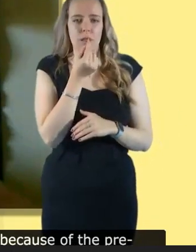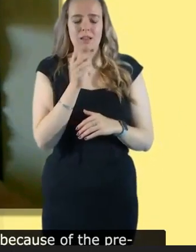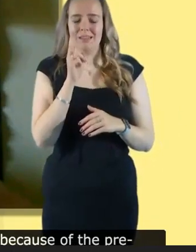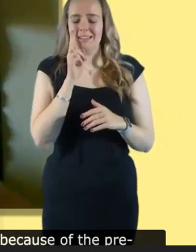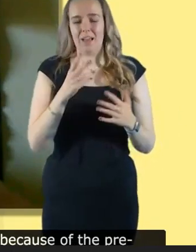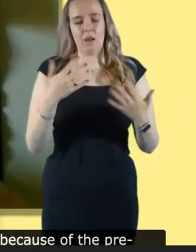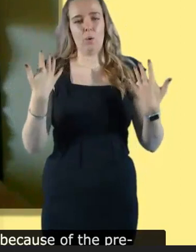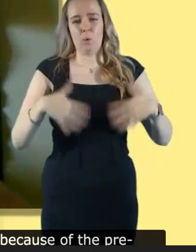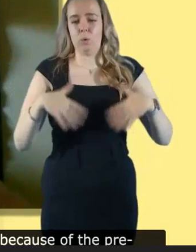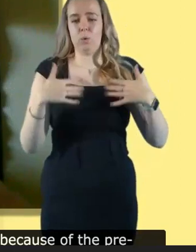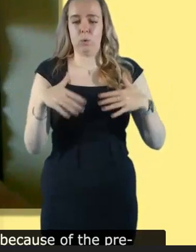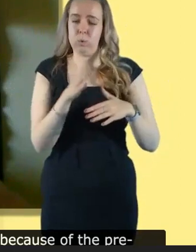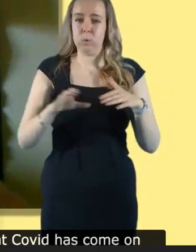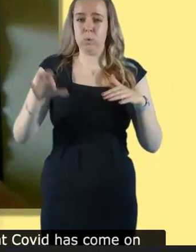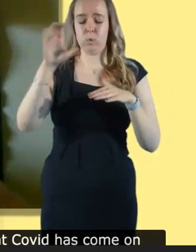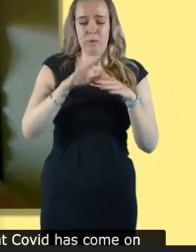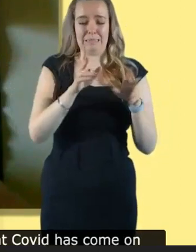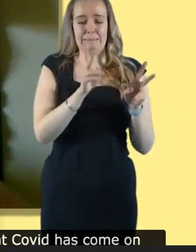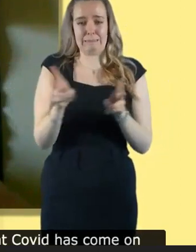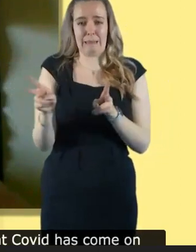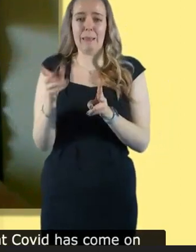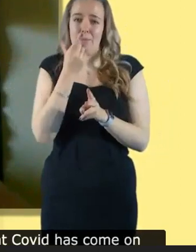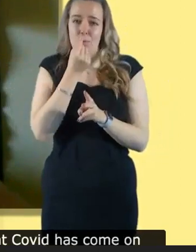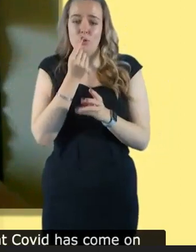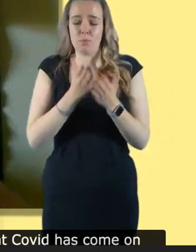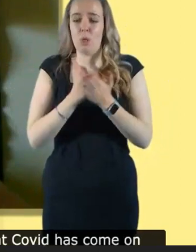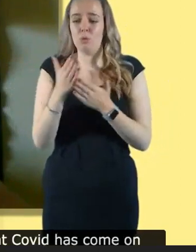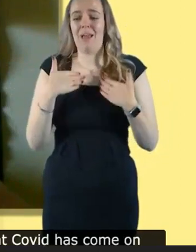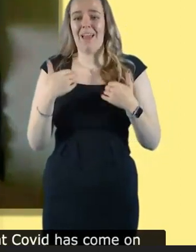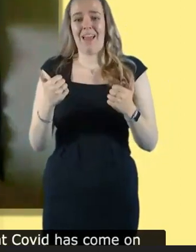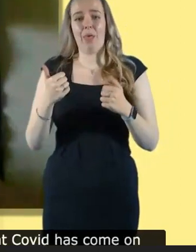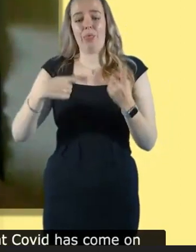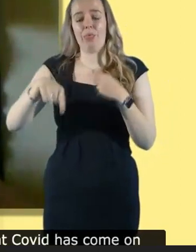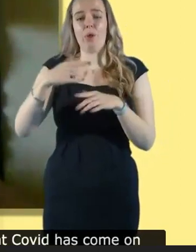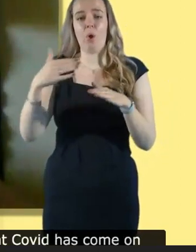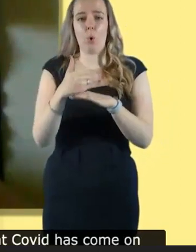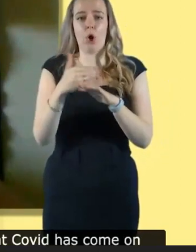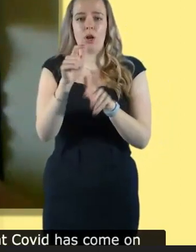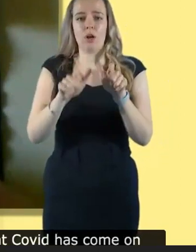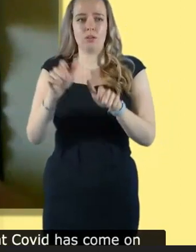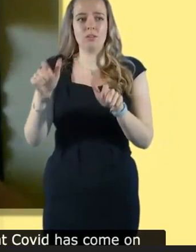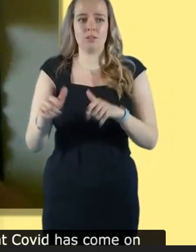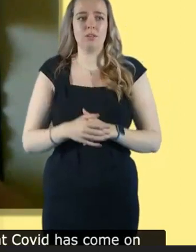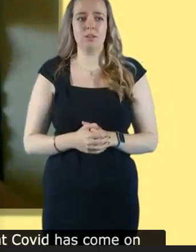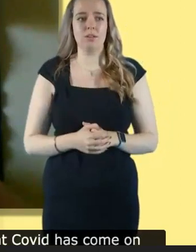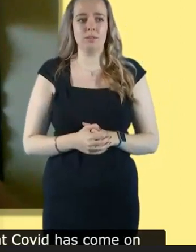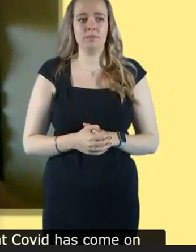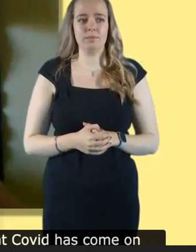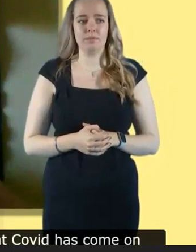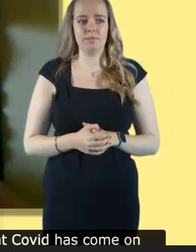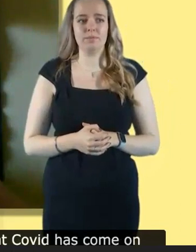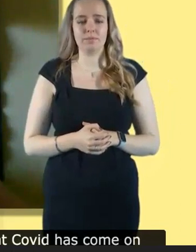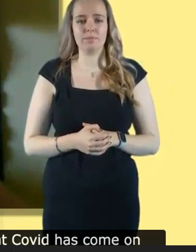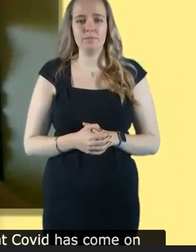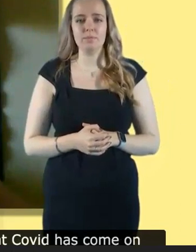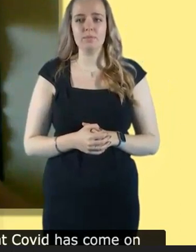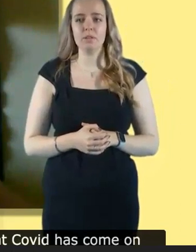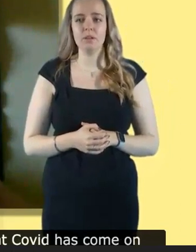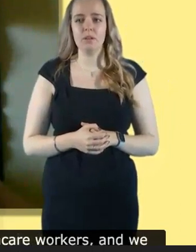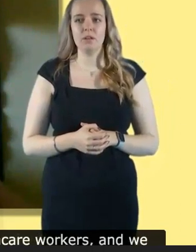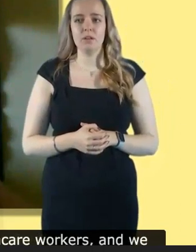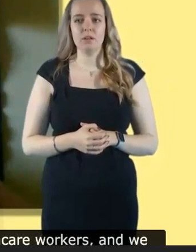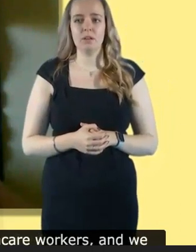higher death rate amongst BAME healthcare workers. And we know, of course, that with, I